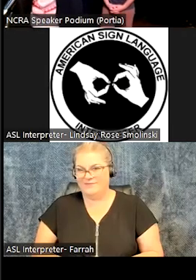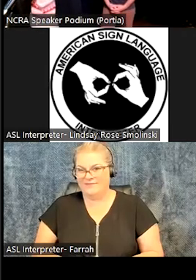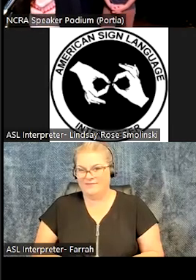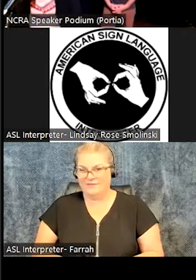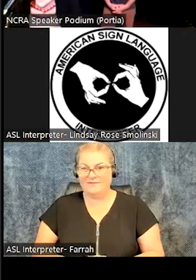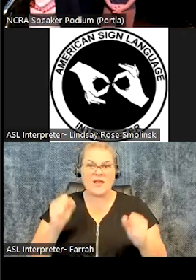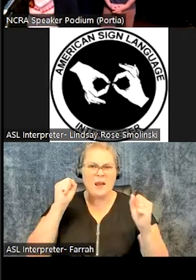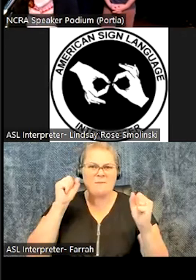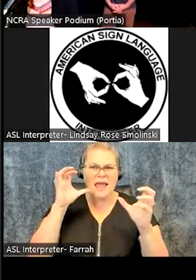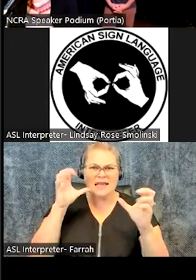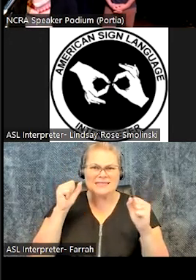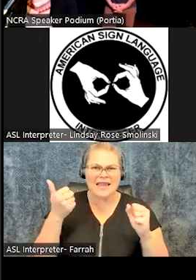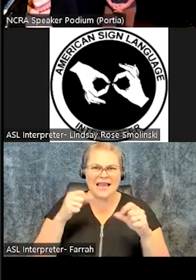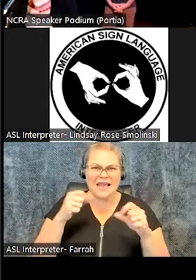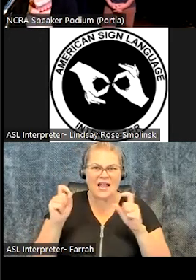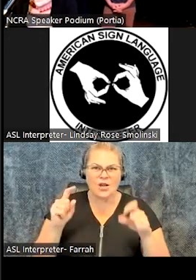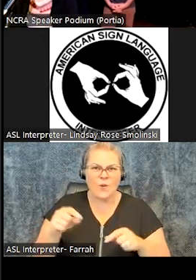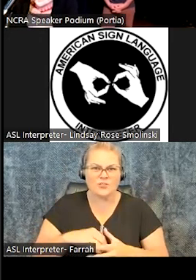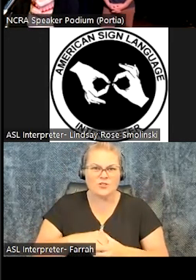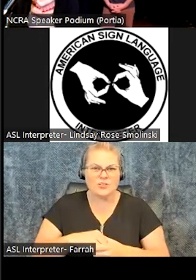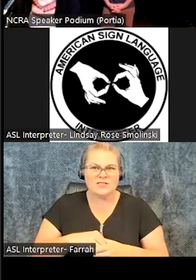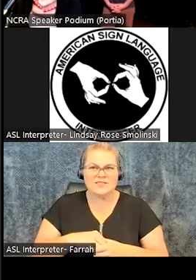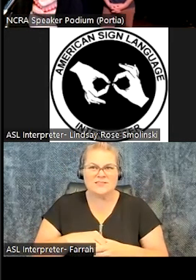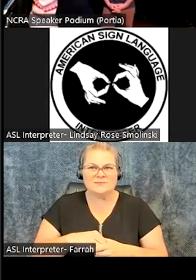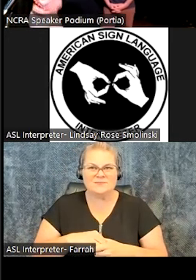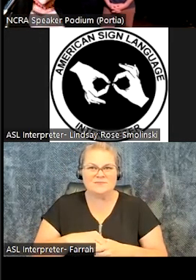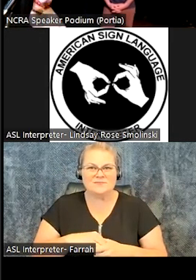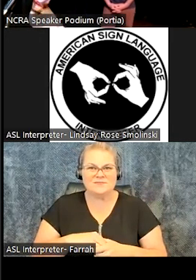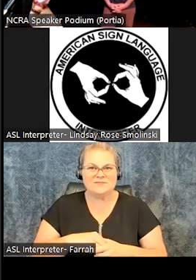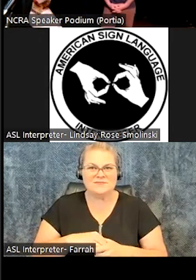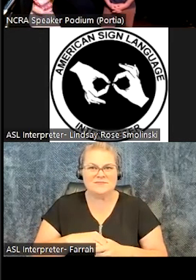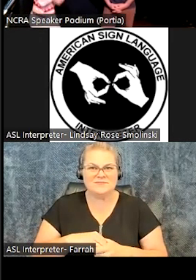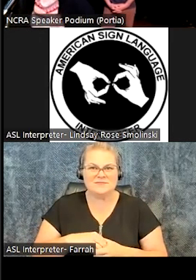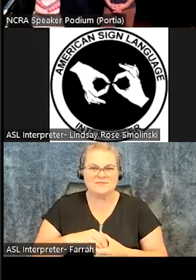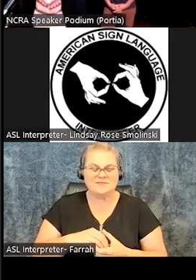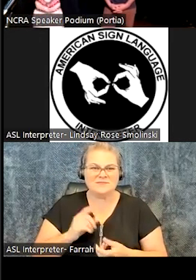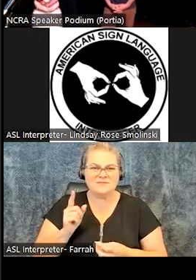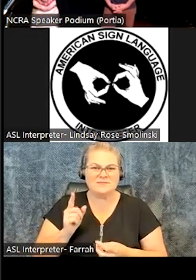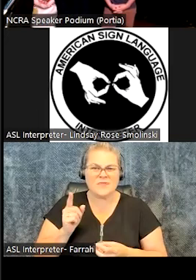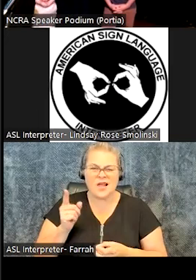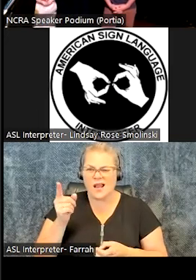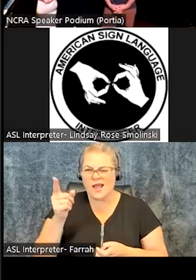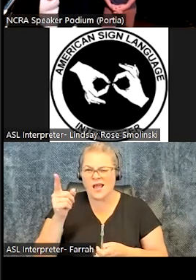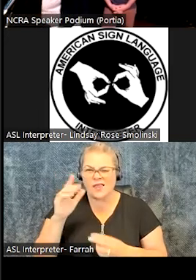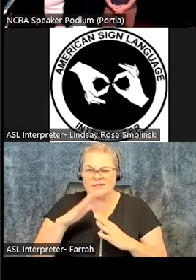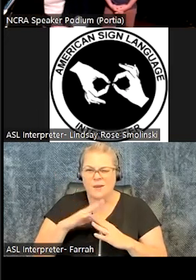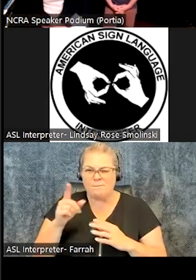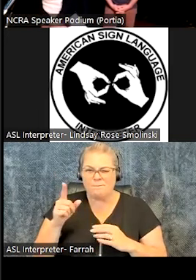Amazing. Do we have some questions for Matt? Yep, up top.